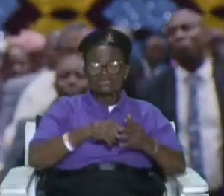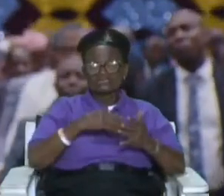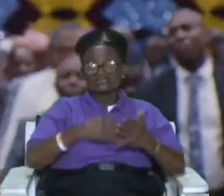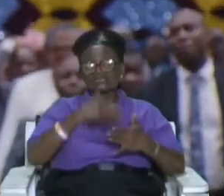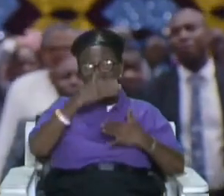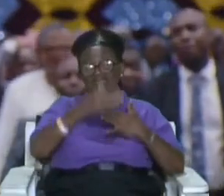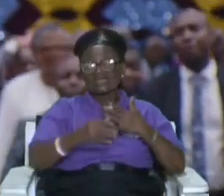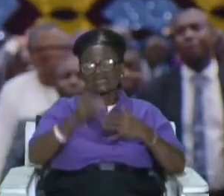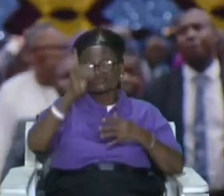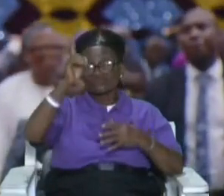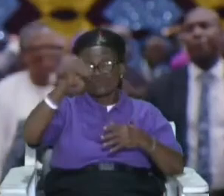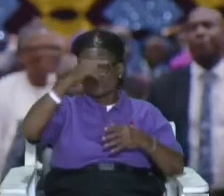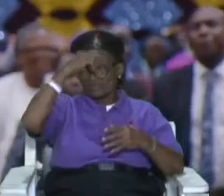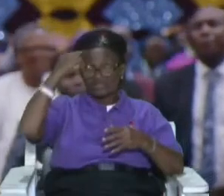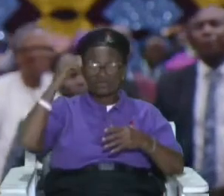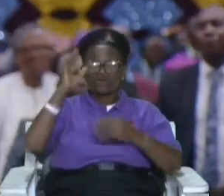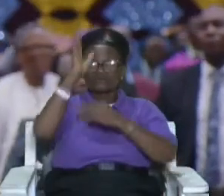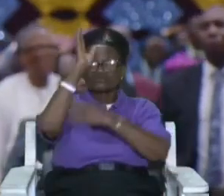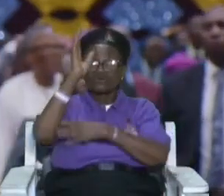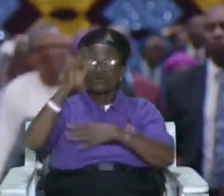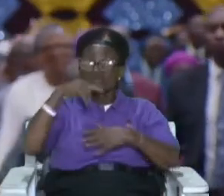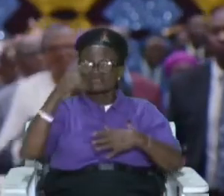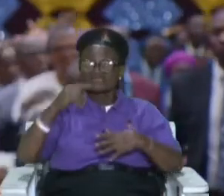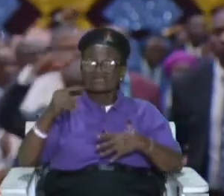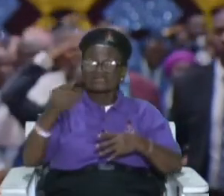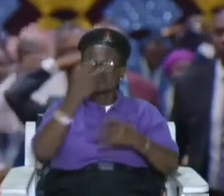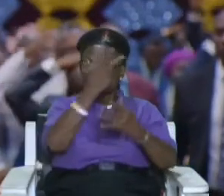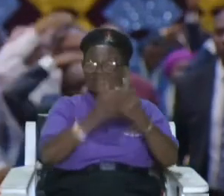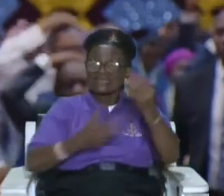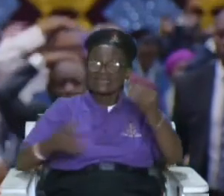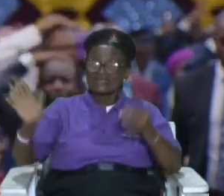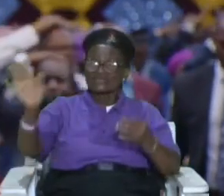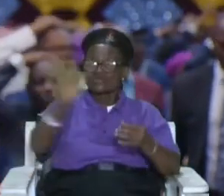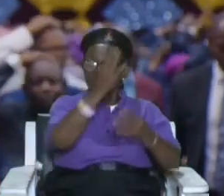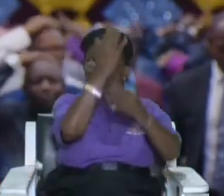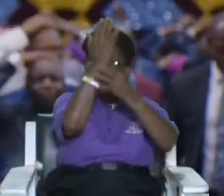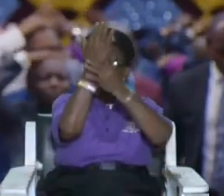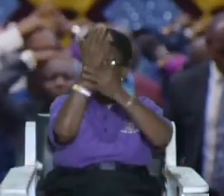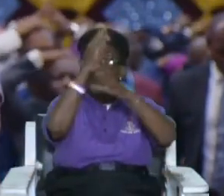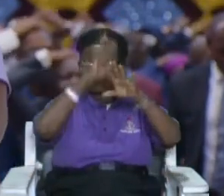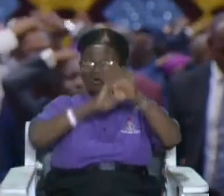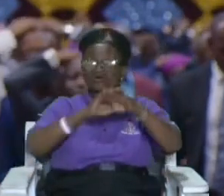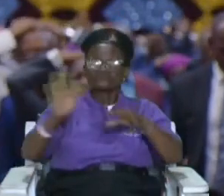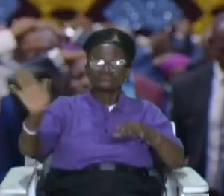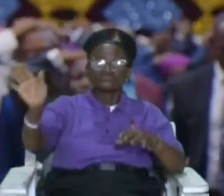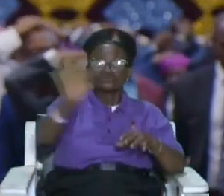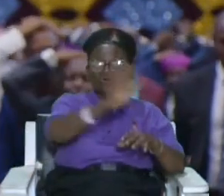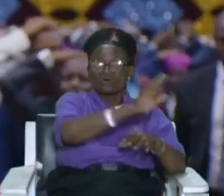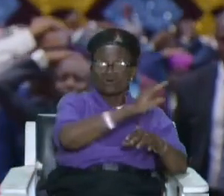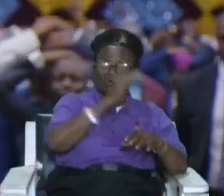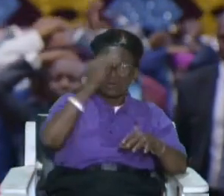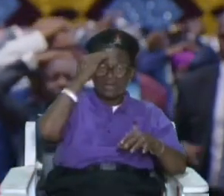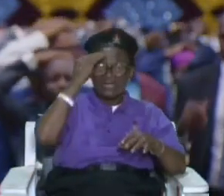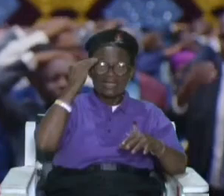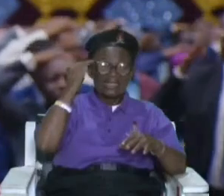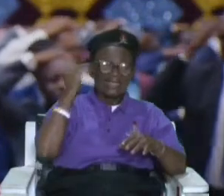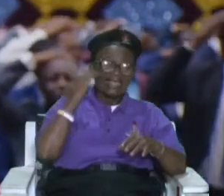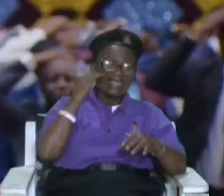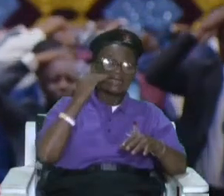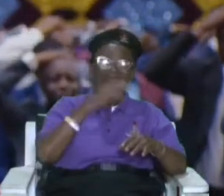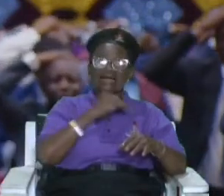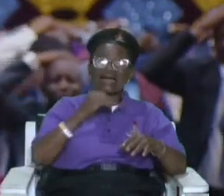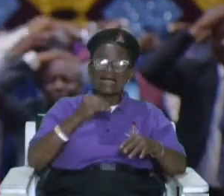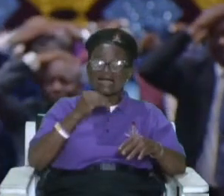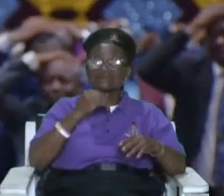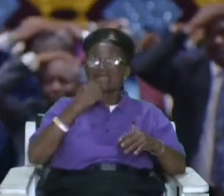Because the Lord said, you lay that hand on your head and decree. And say,